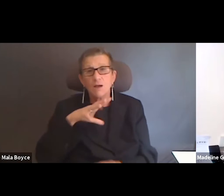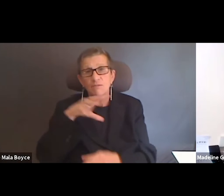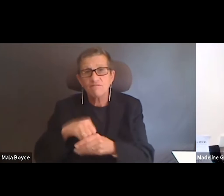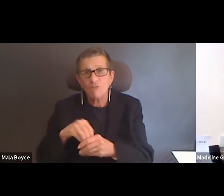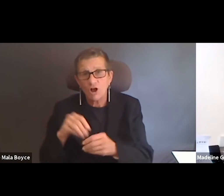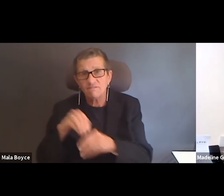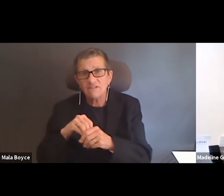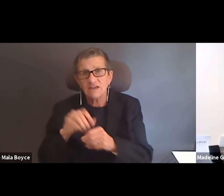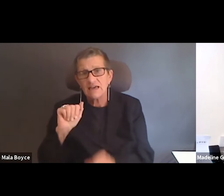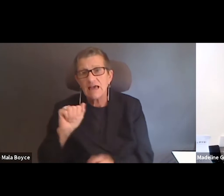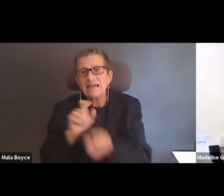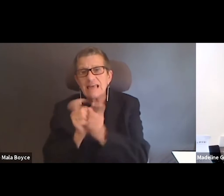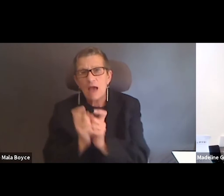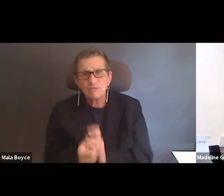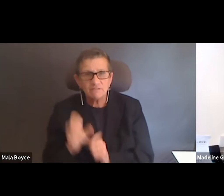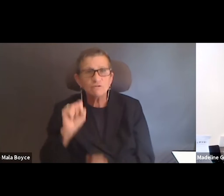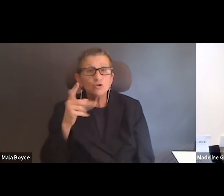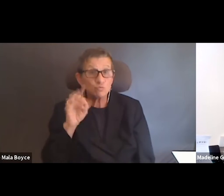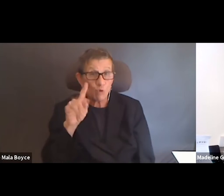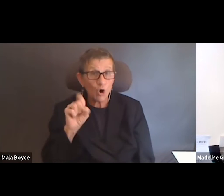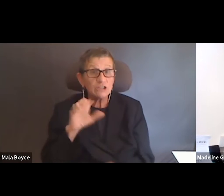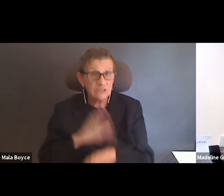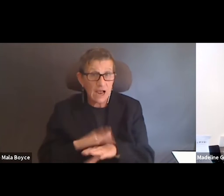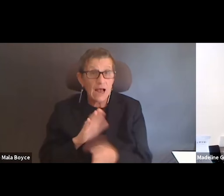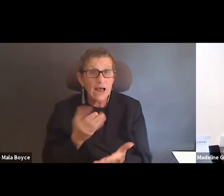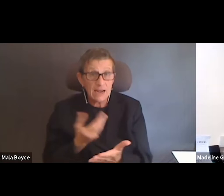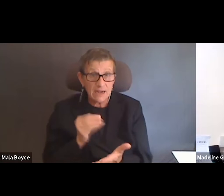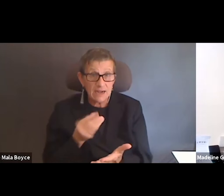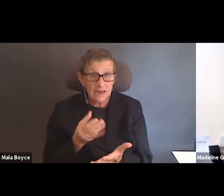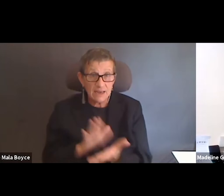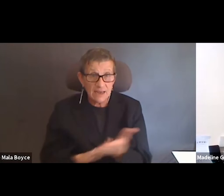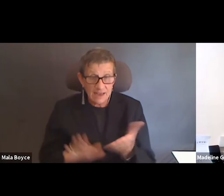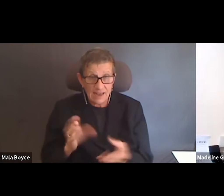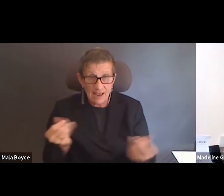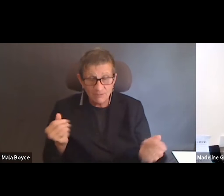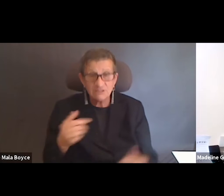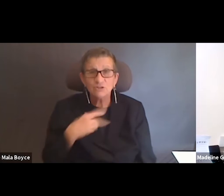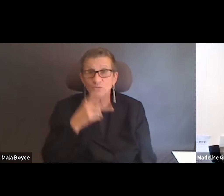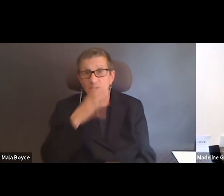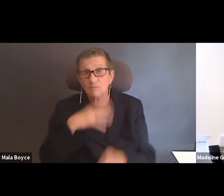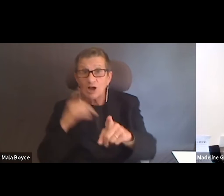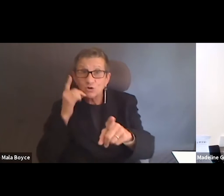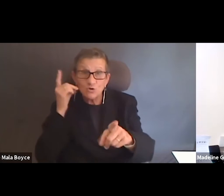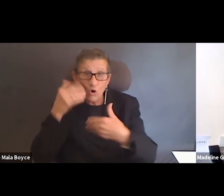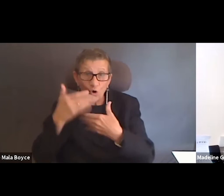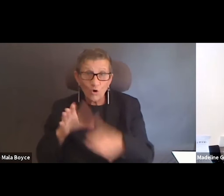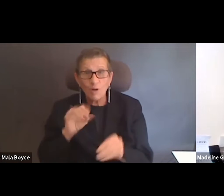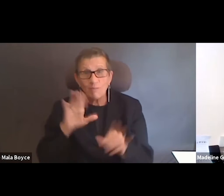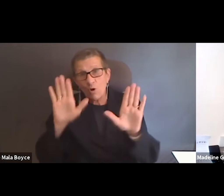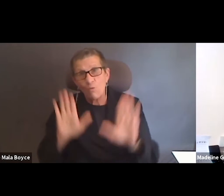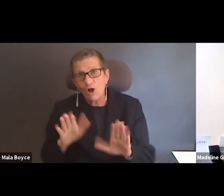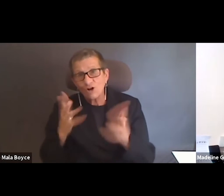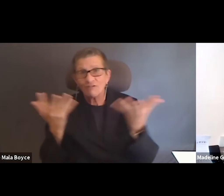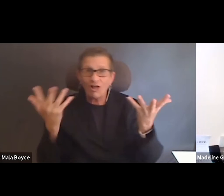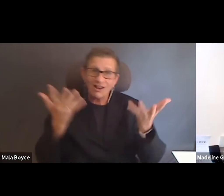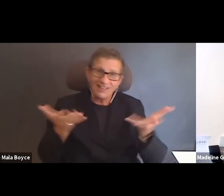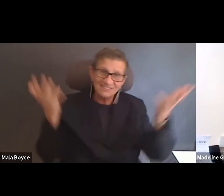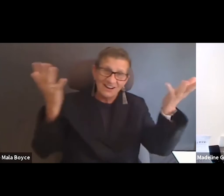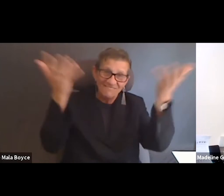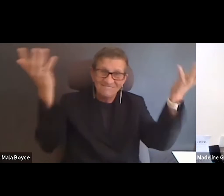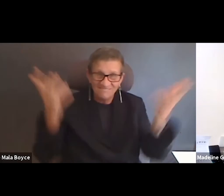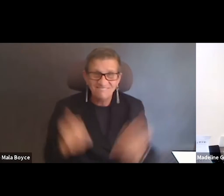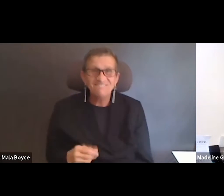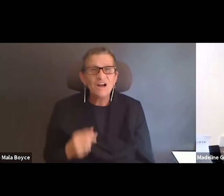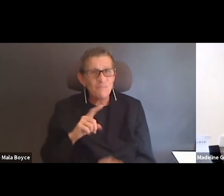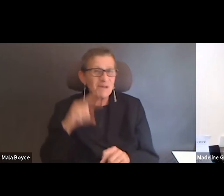in adaptive sports here on campus. Behind me, you can see my dorm room and all of its wonderful glory. But